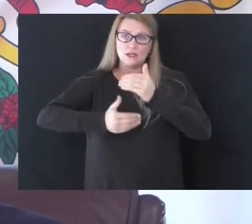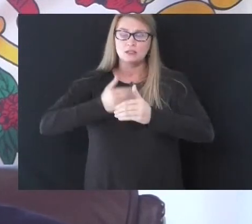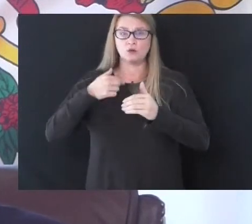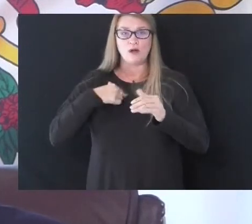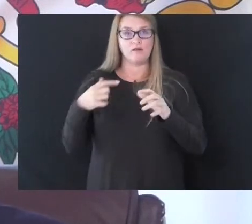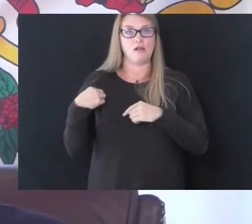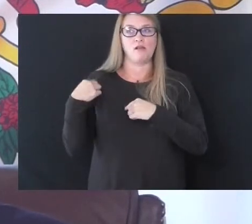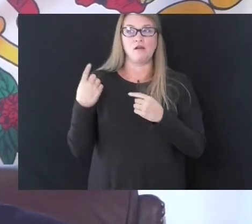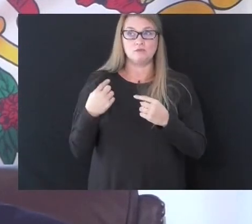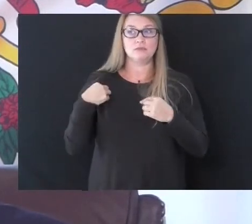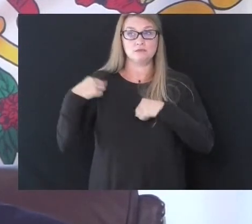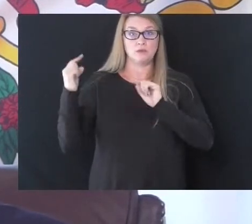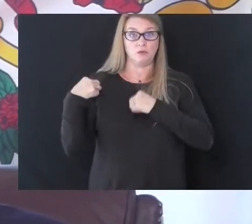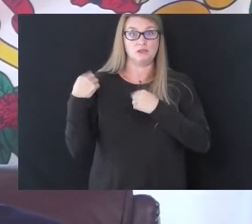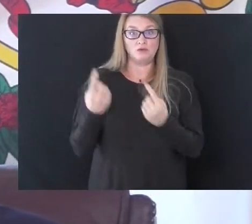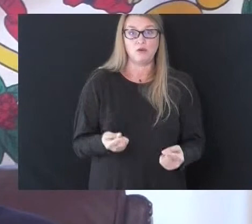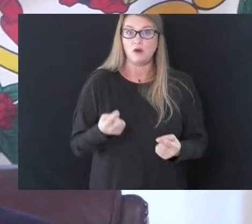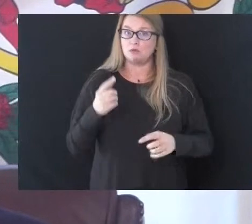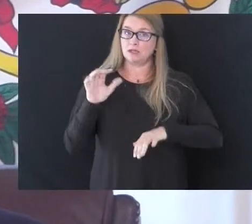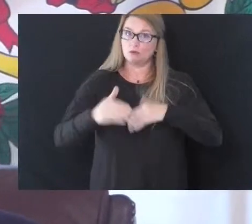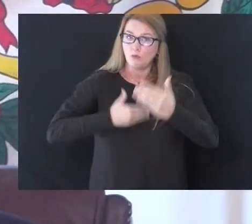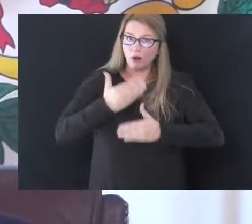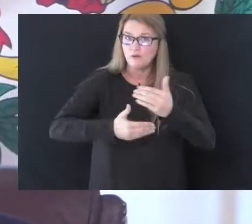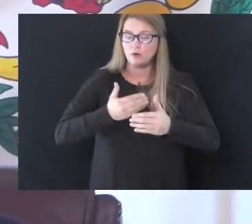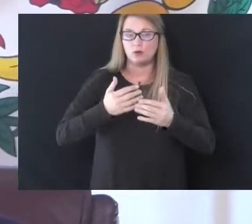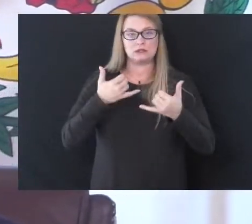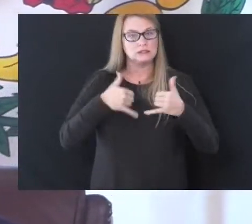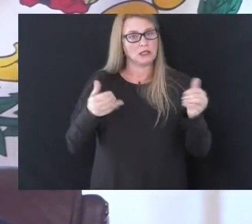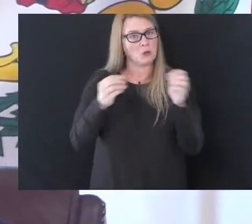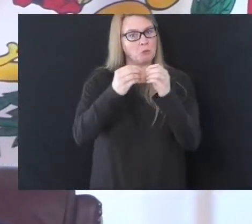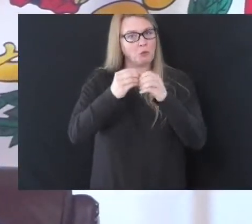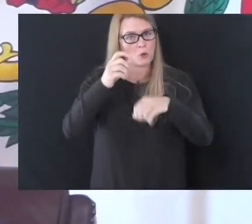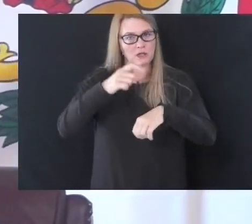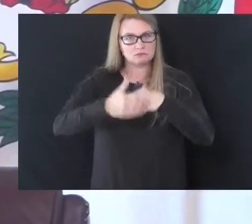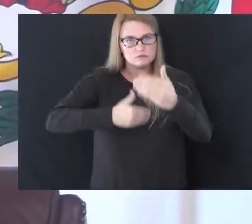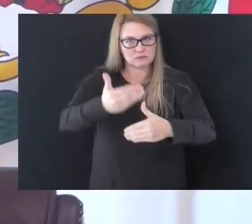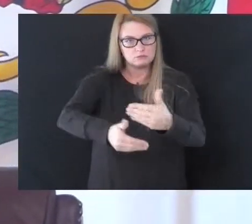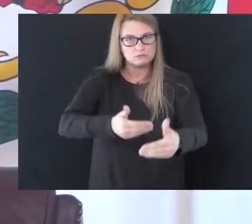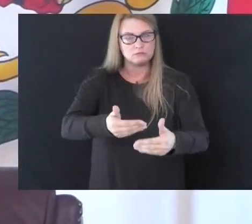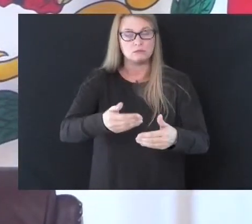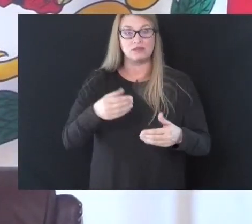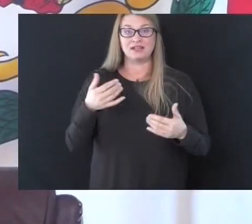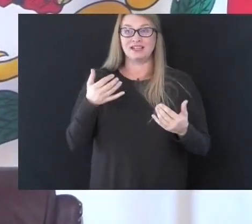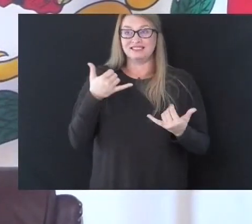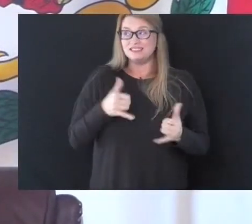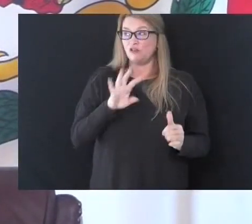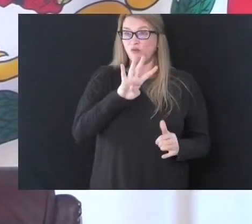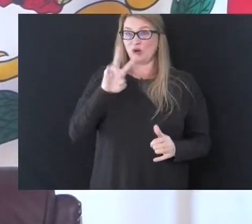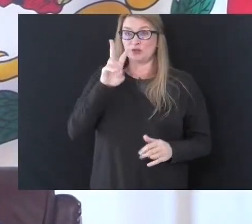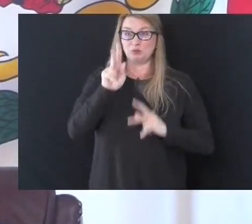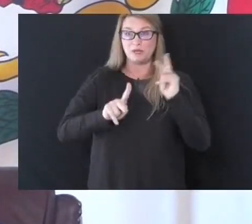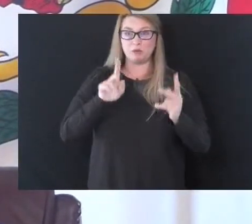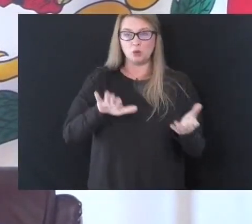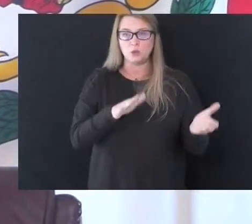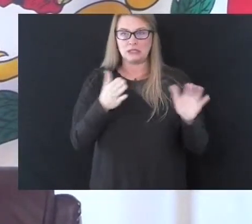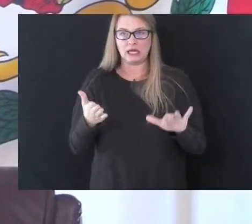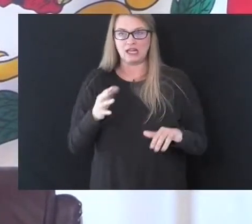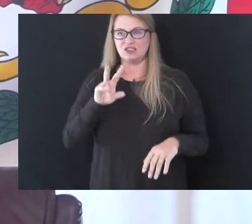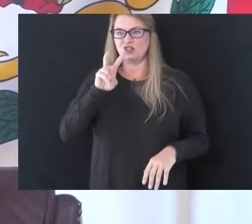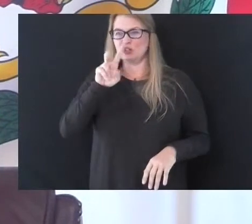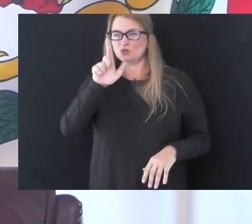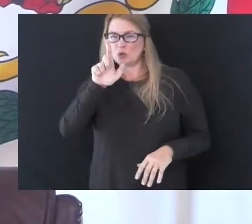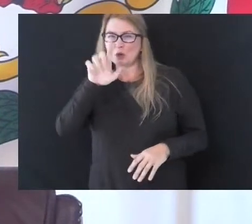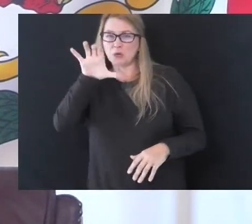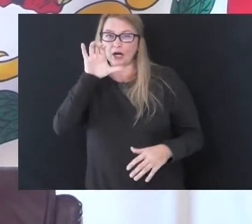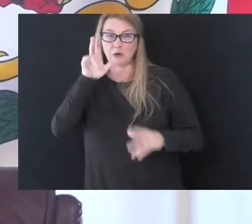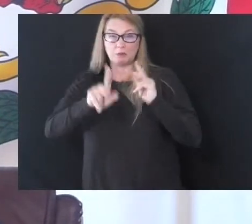go. You know, it's sad beyond belief, the 42 people we've lost today and the 2,100 that we've lost total.